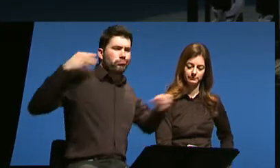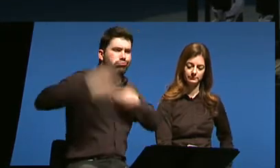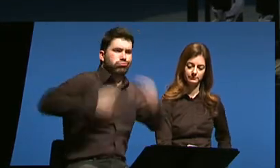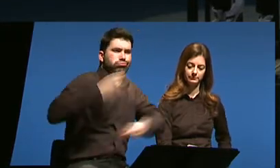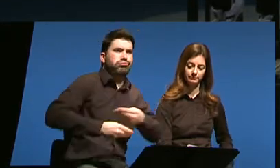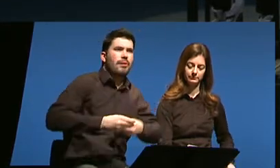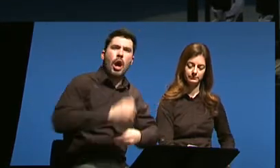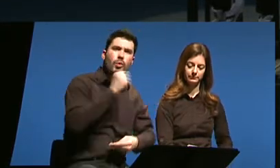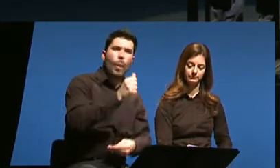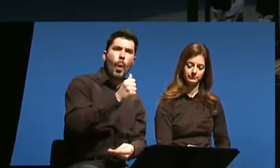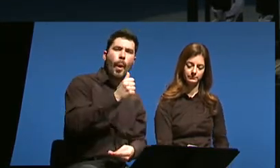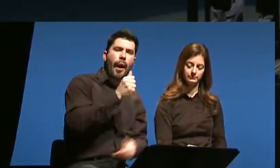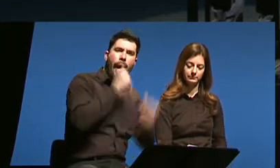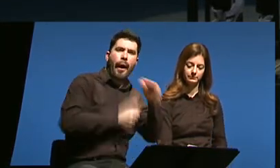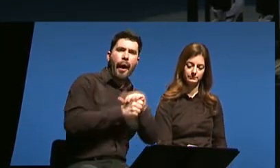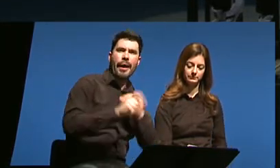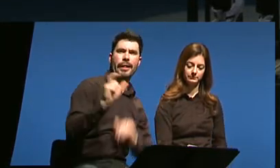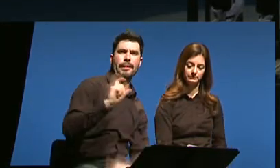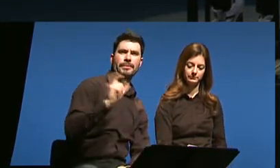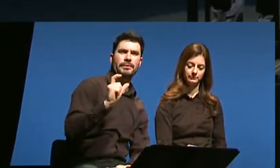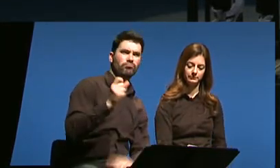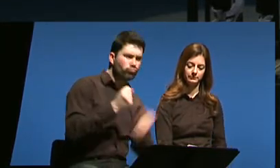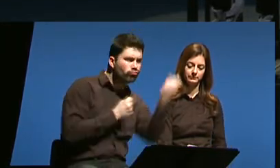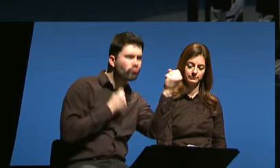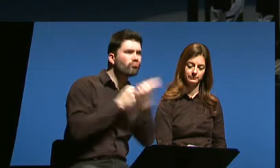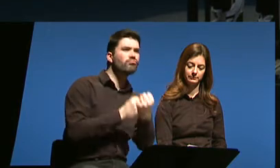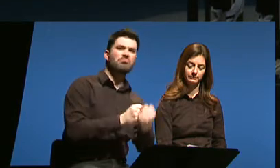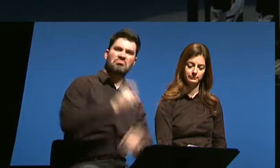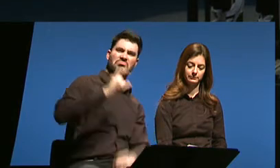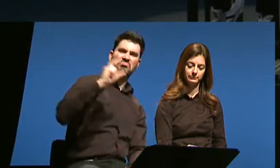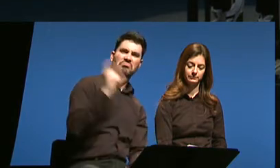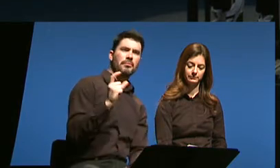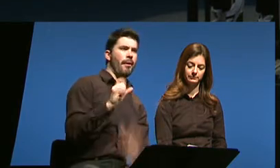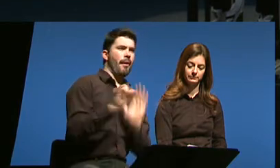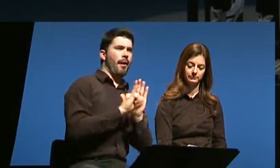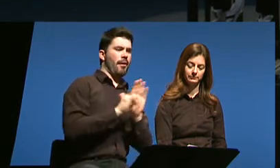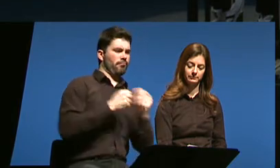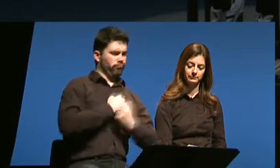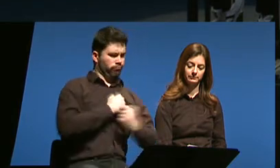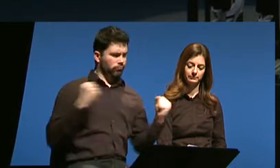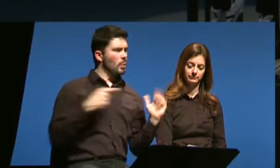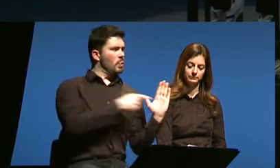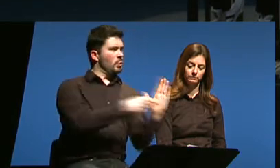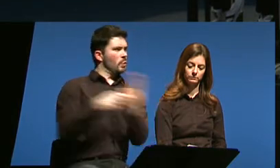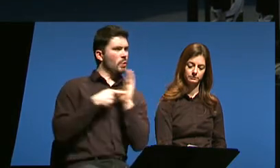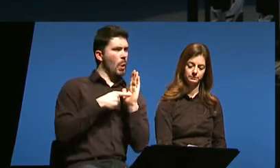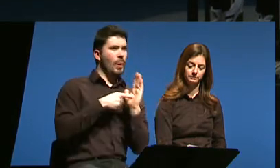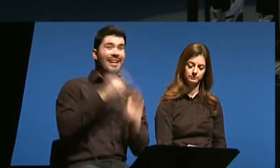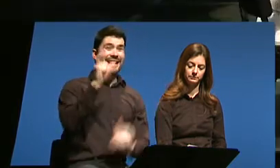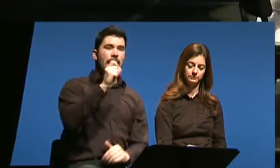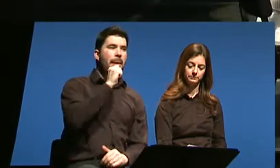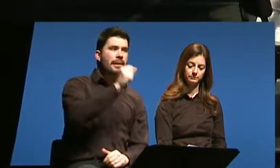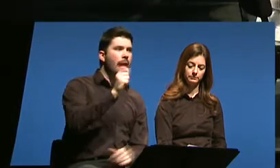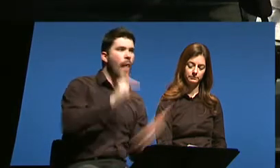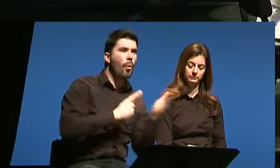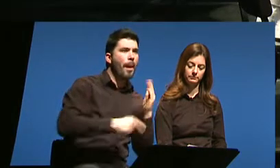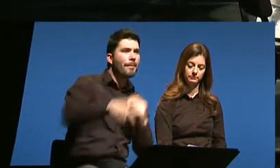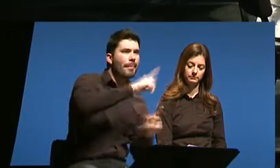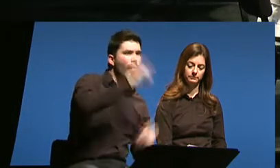heritage. I got to stand up for my Islamic identity to show people that Islam is more than their ignorance.